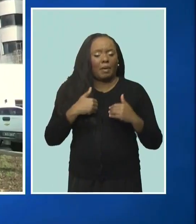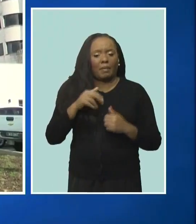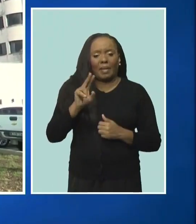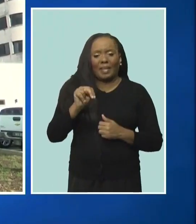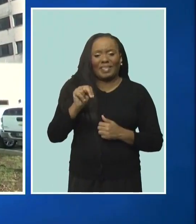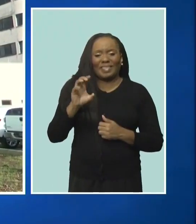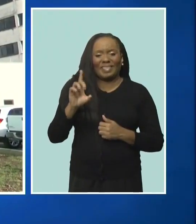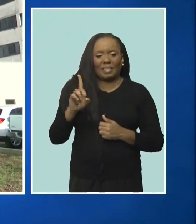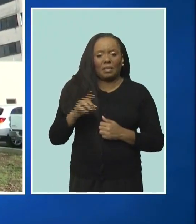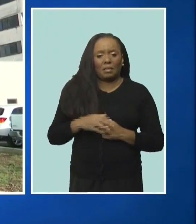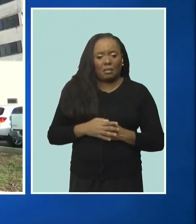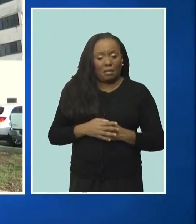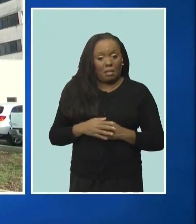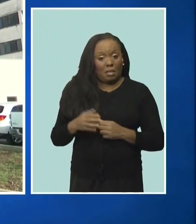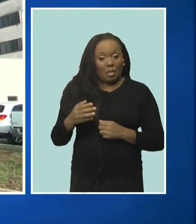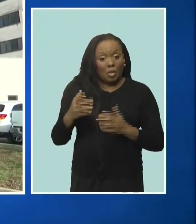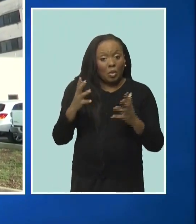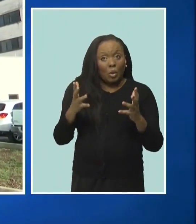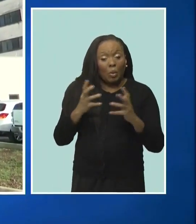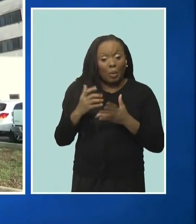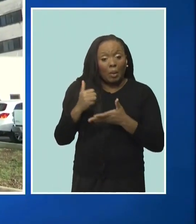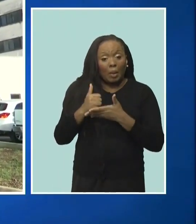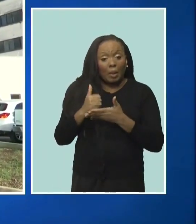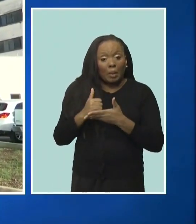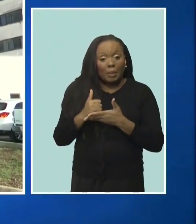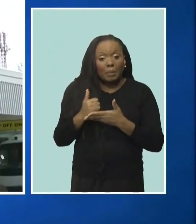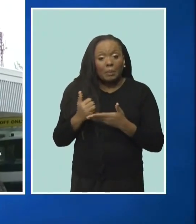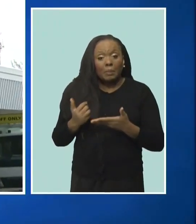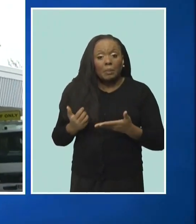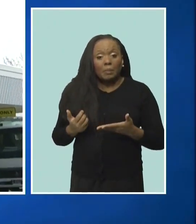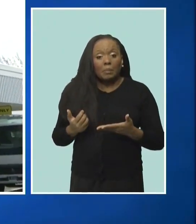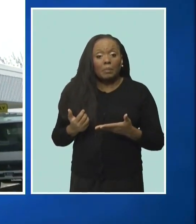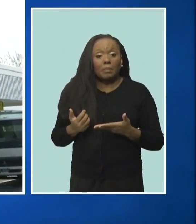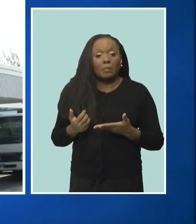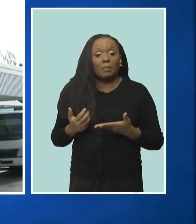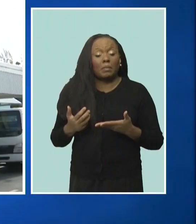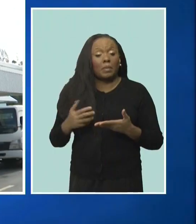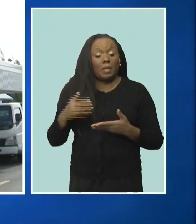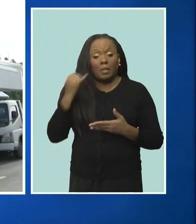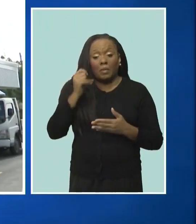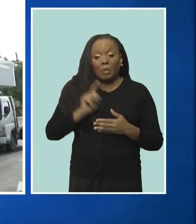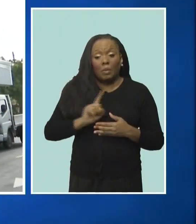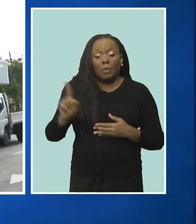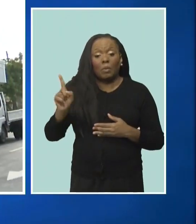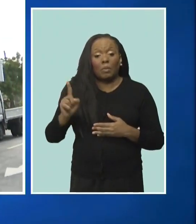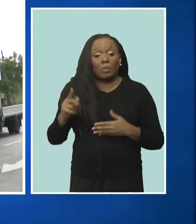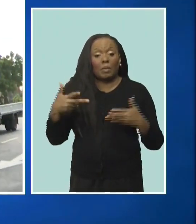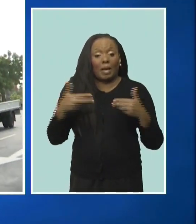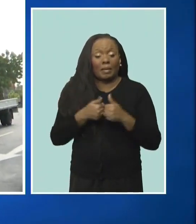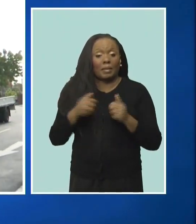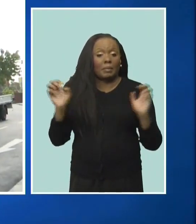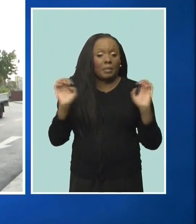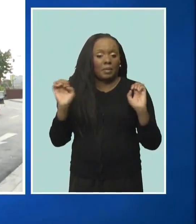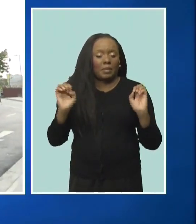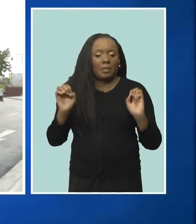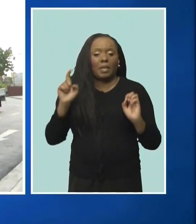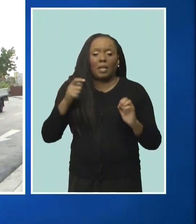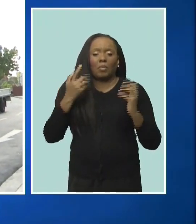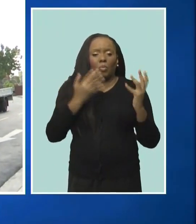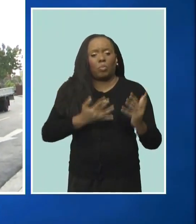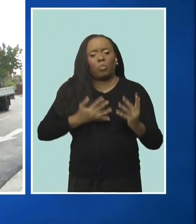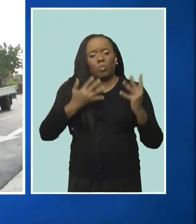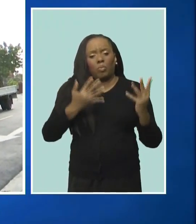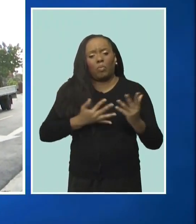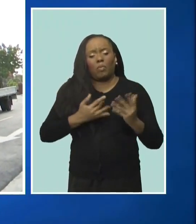diseases. And he advises those seeking care at the hospital's AED department that they may experience longer waiting